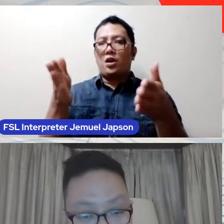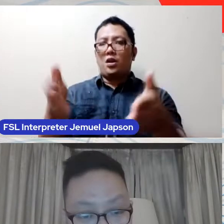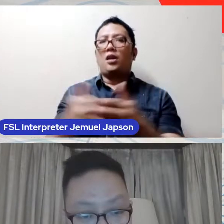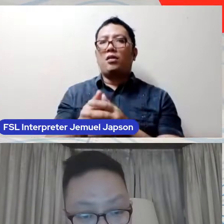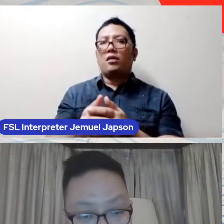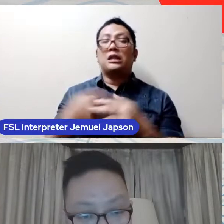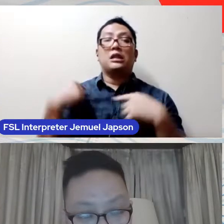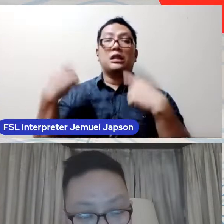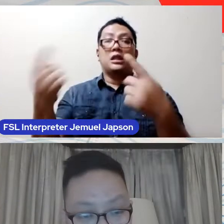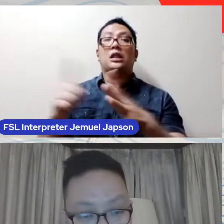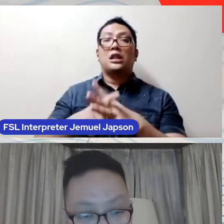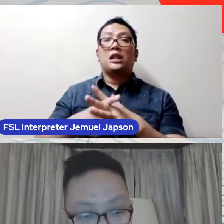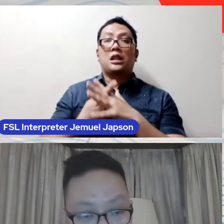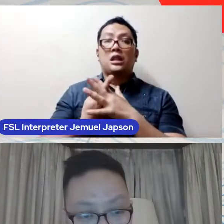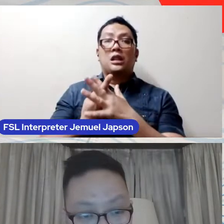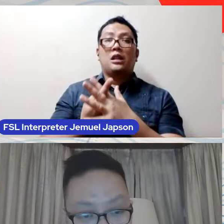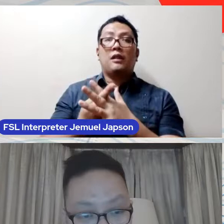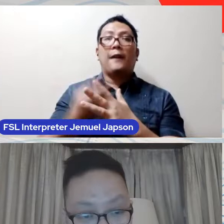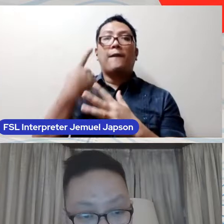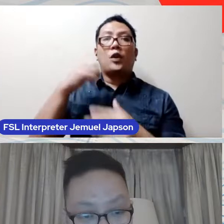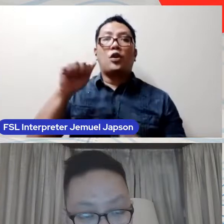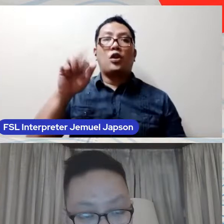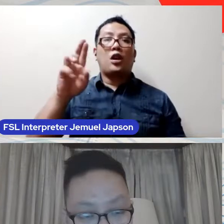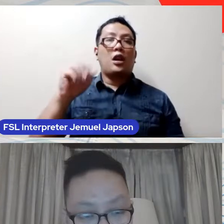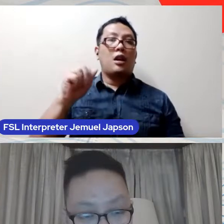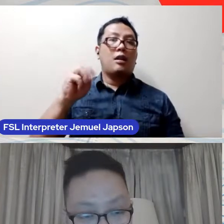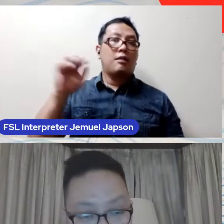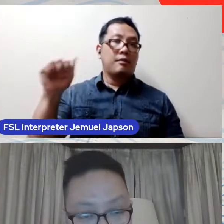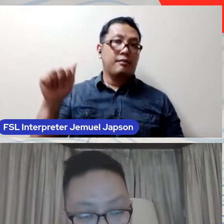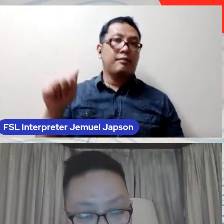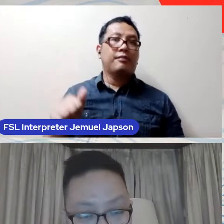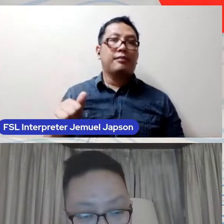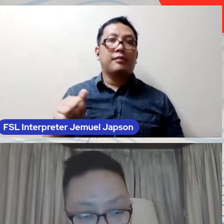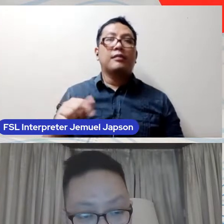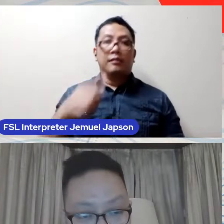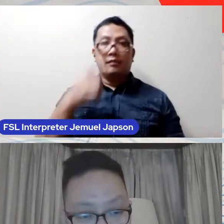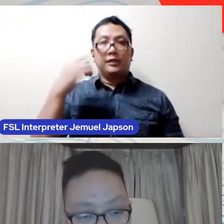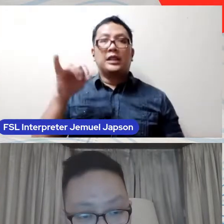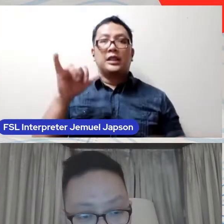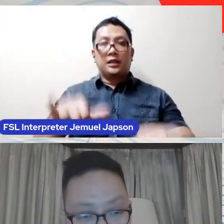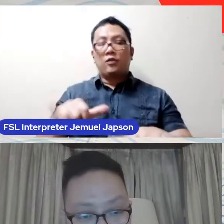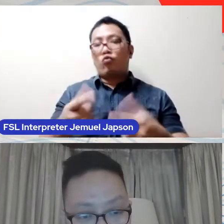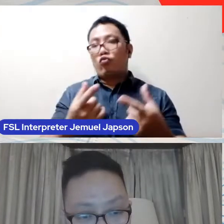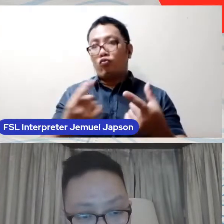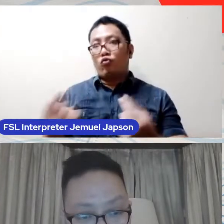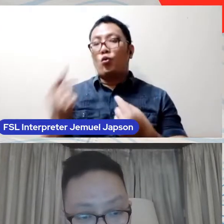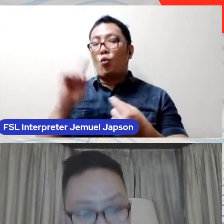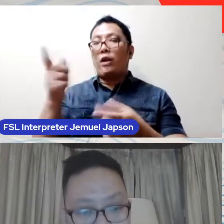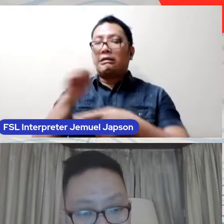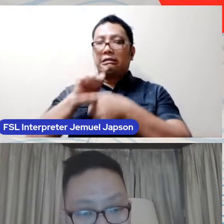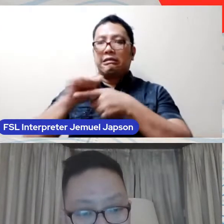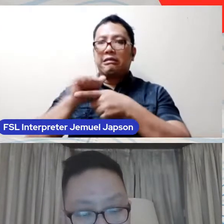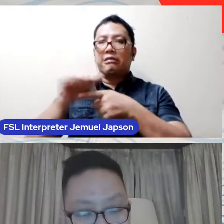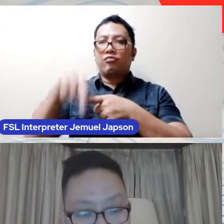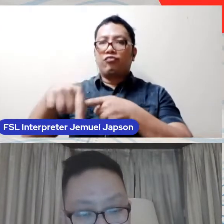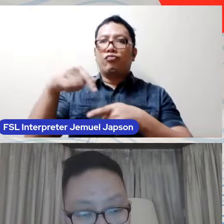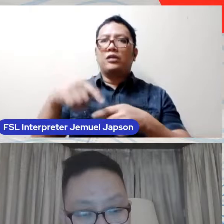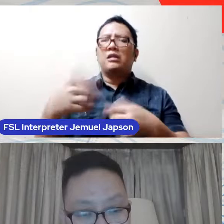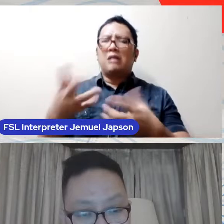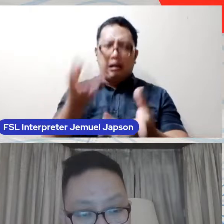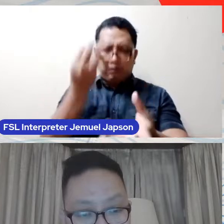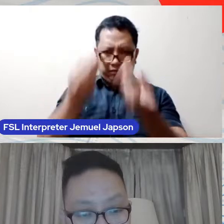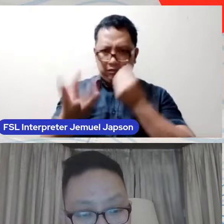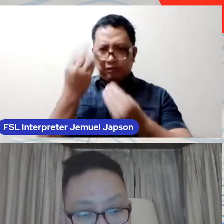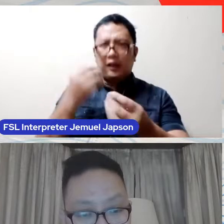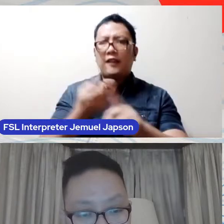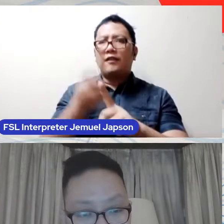nag-start tayo na mag-prepare for RME kasi you stay true to the discipline of audit. Actually, ang dami ko natututunan sa mga